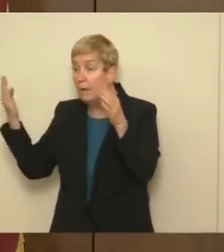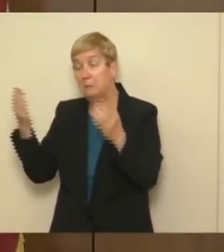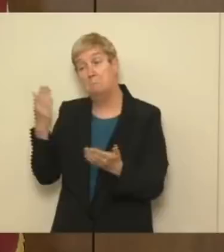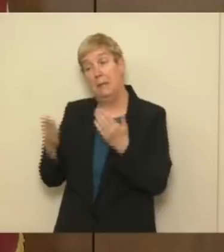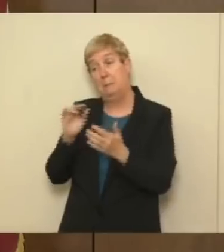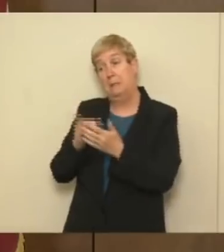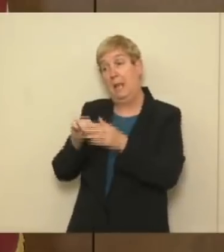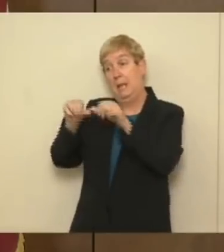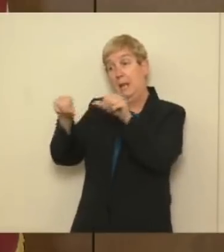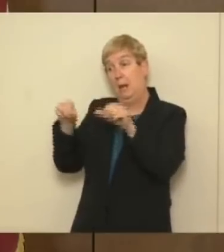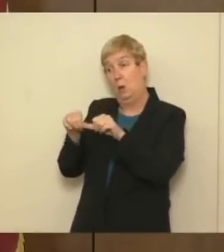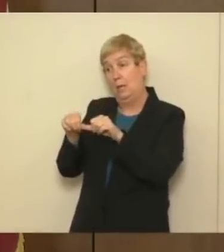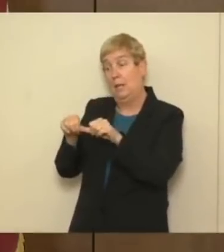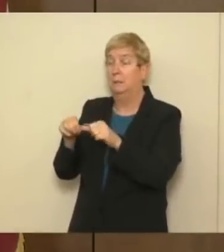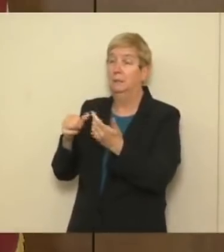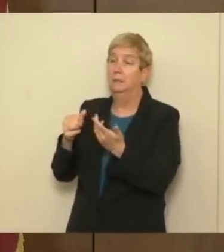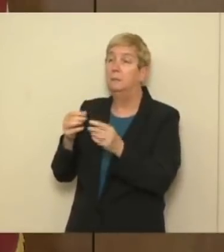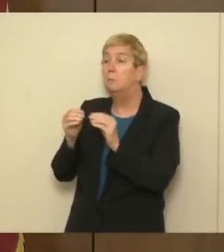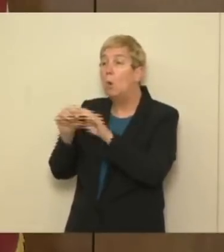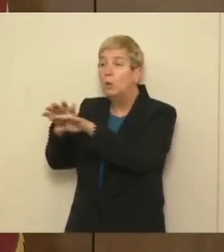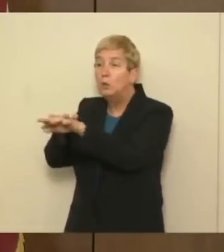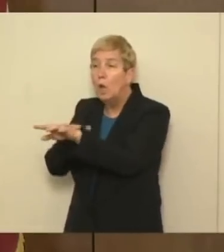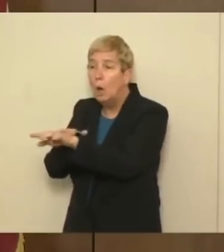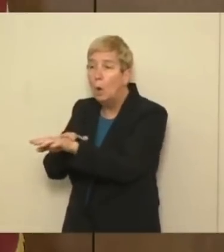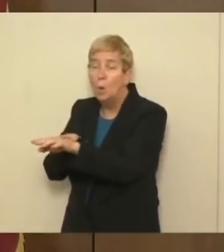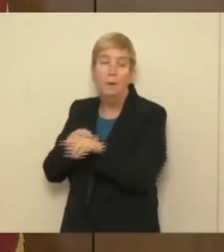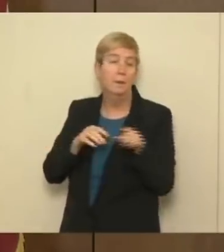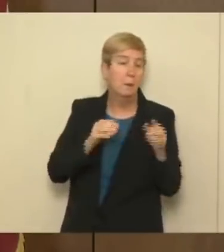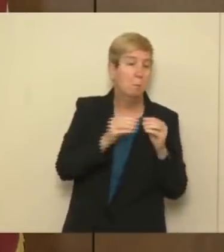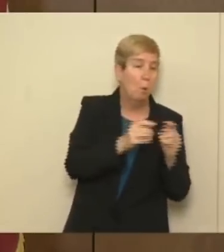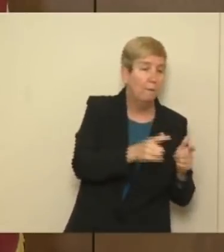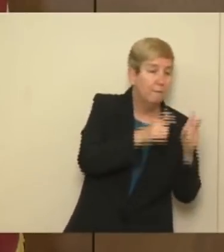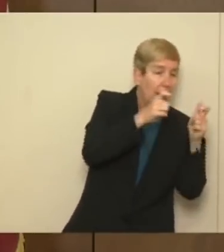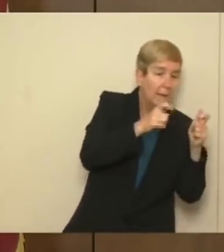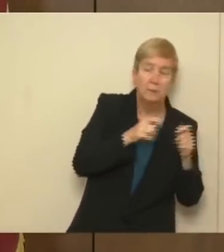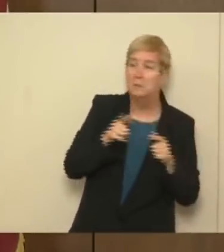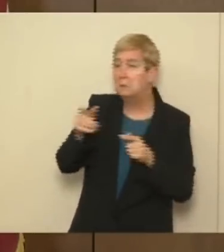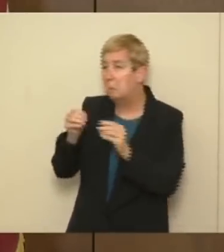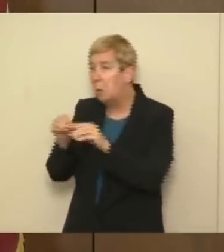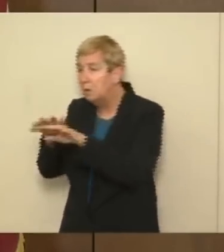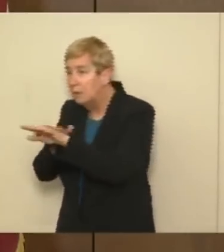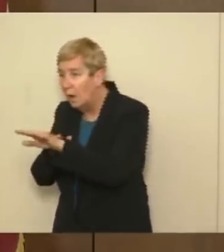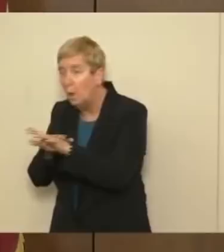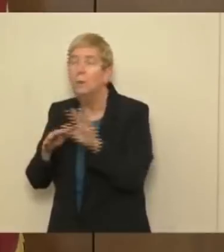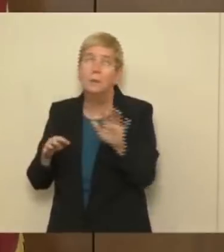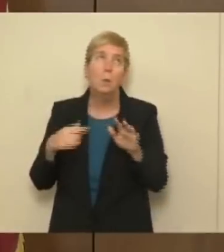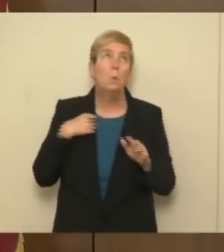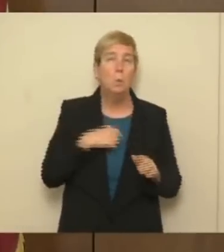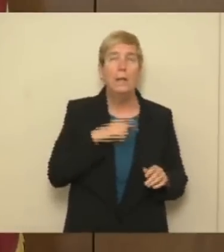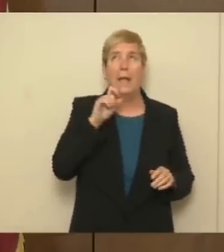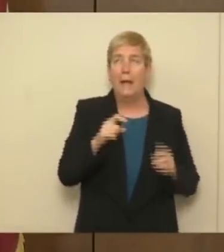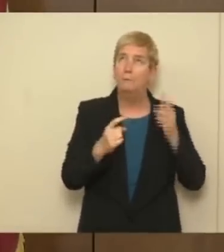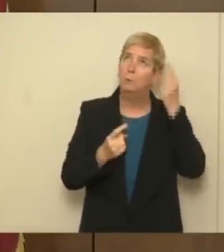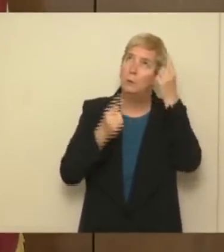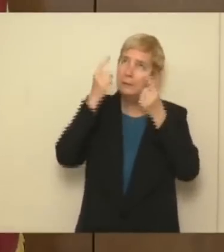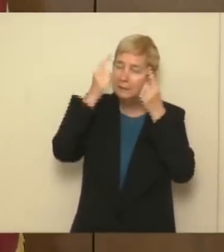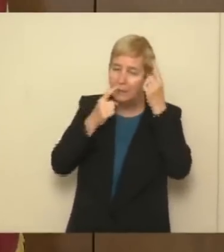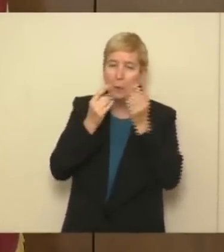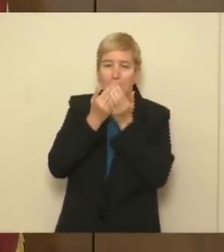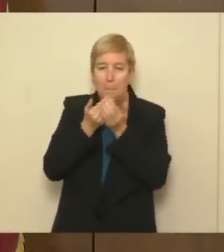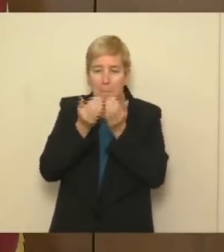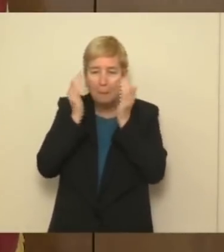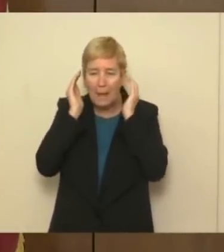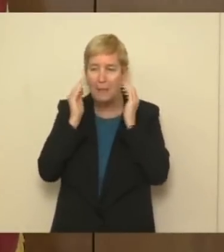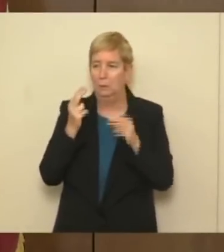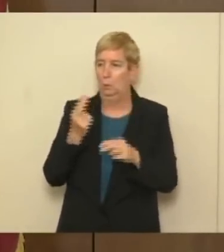region can be slower. I mean, we have to really think about mask wearing requirements has to be